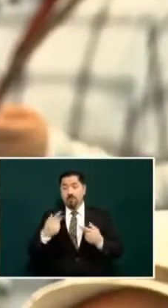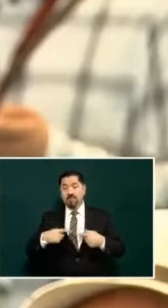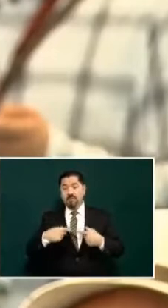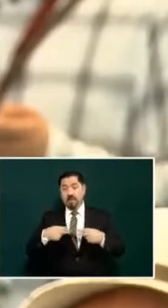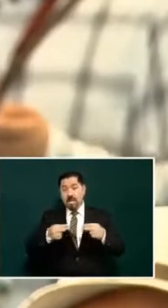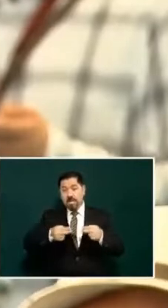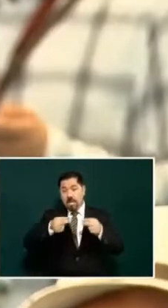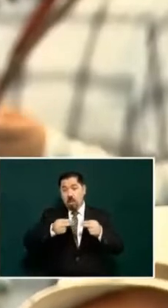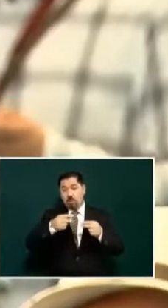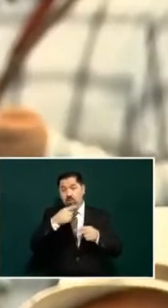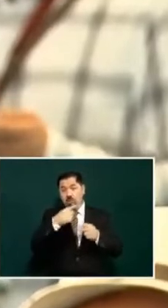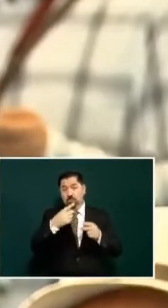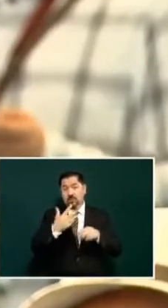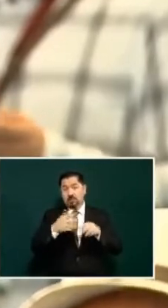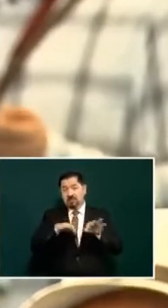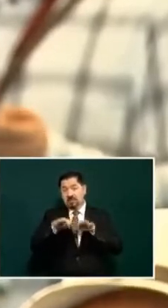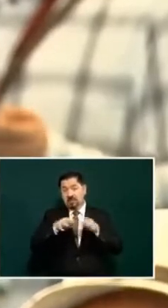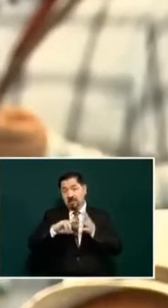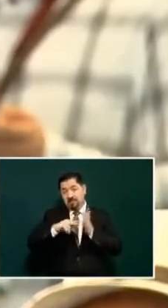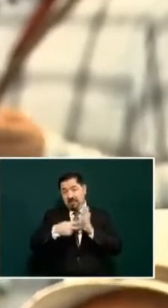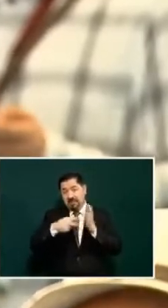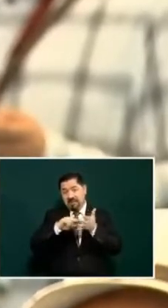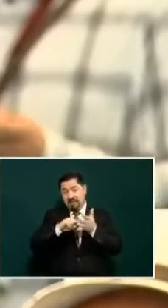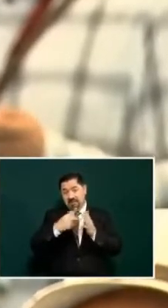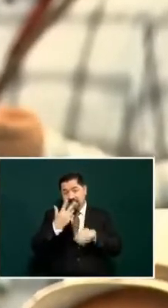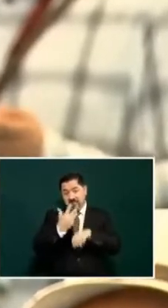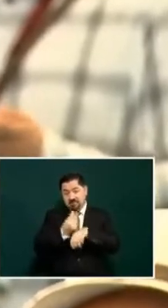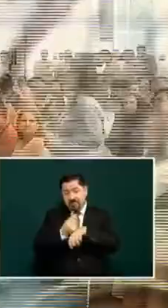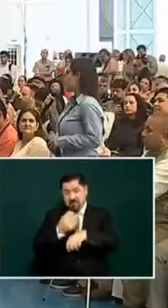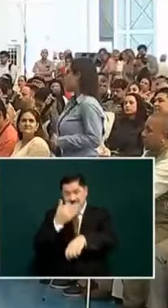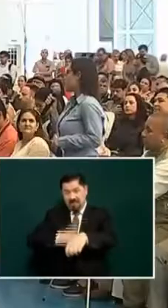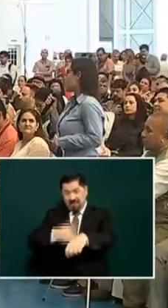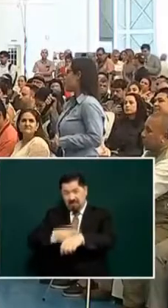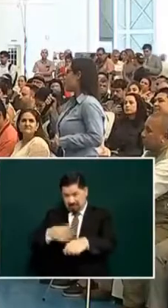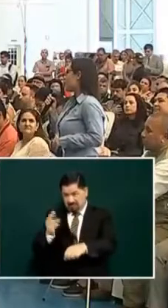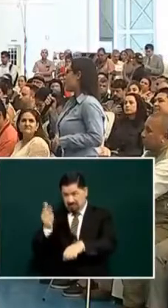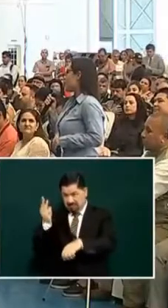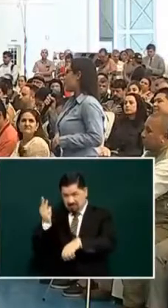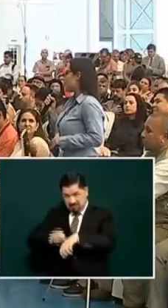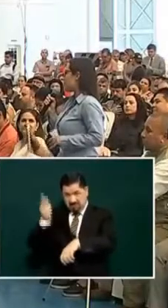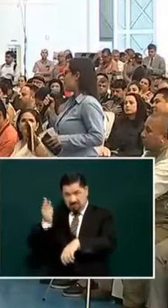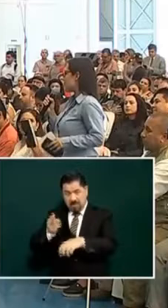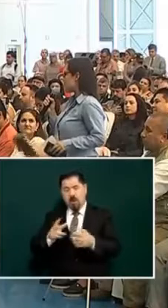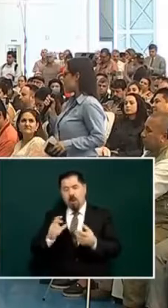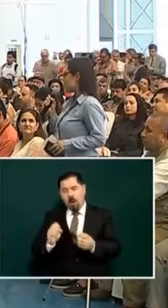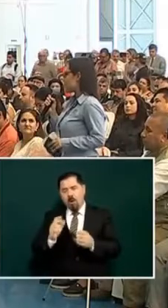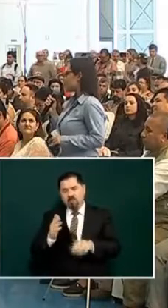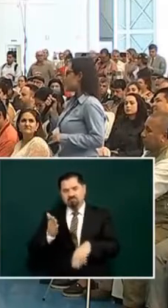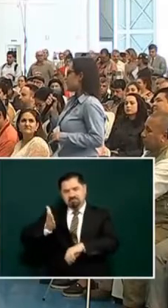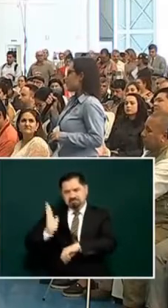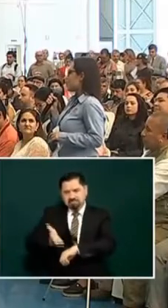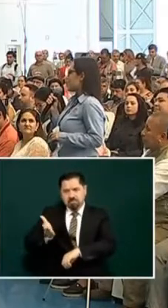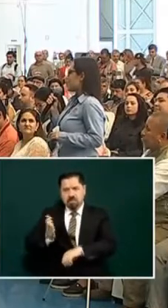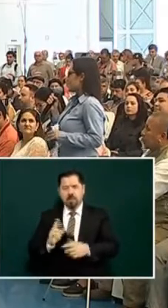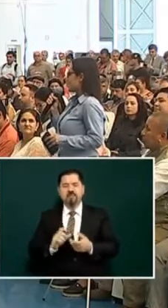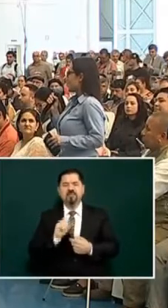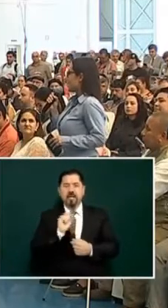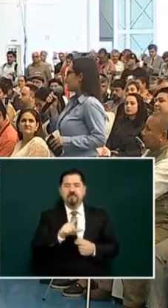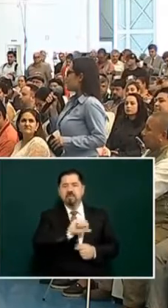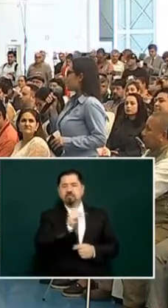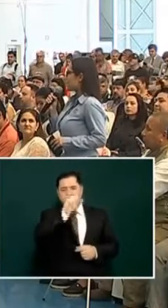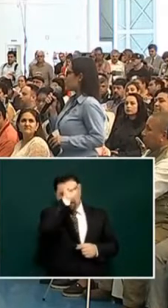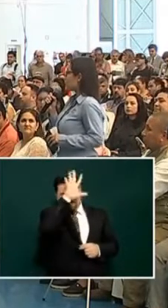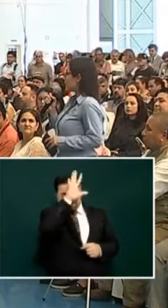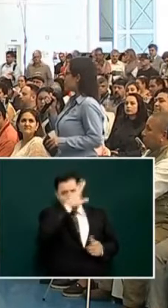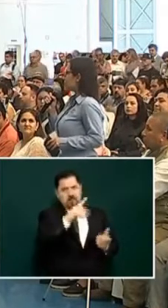and so what's going on with you and being behind and they said something about